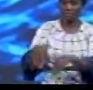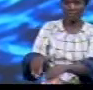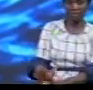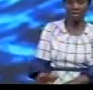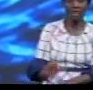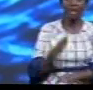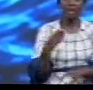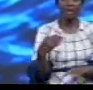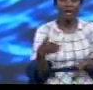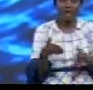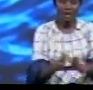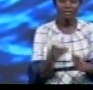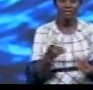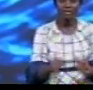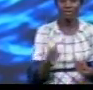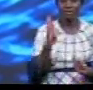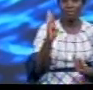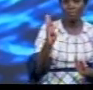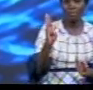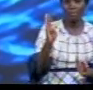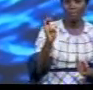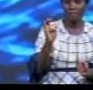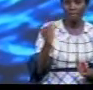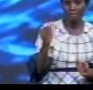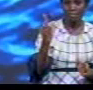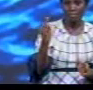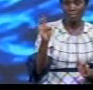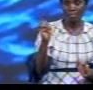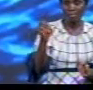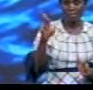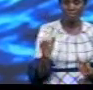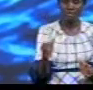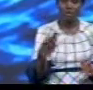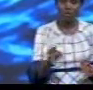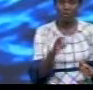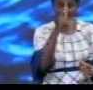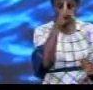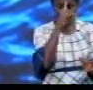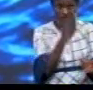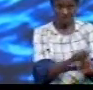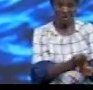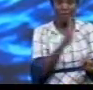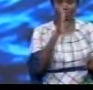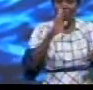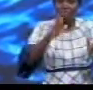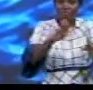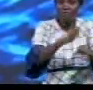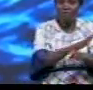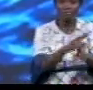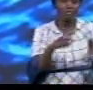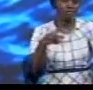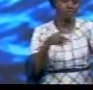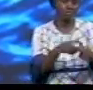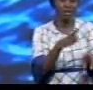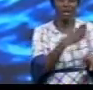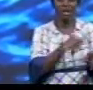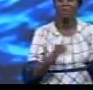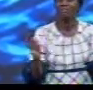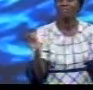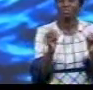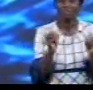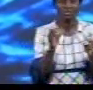be fully charged. Nothing will hurt you, and nothing will stand before you,